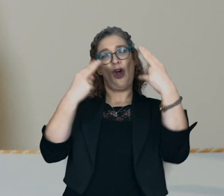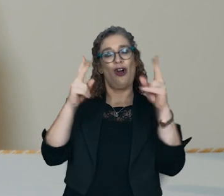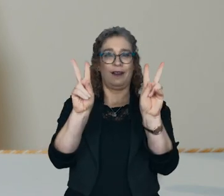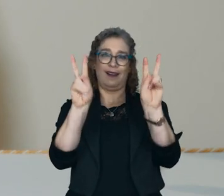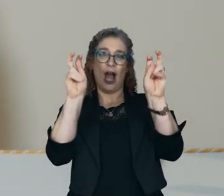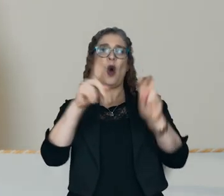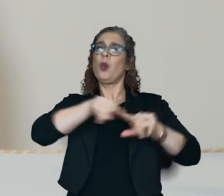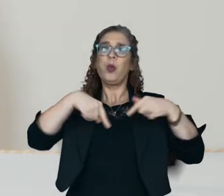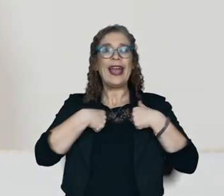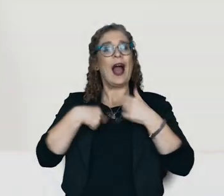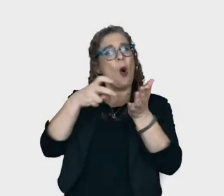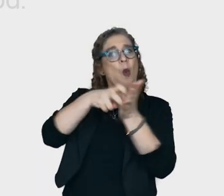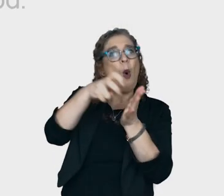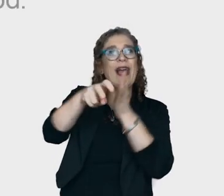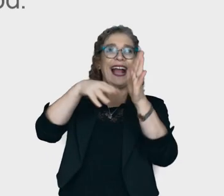of God."